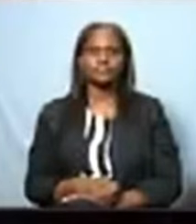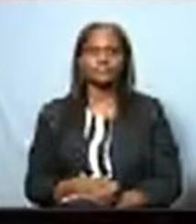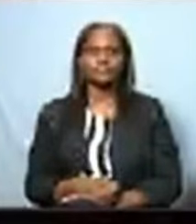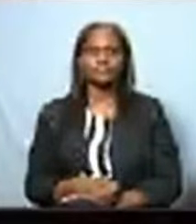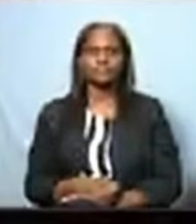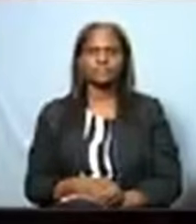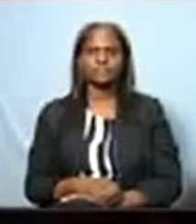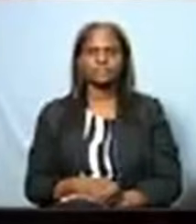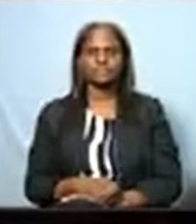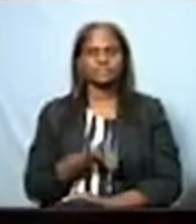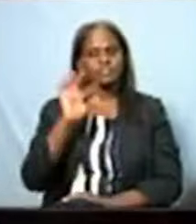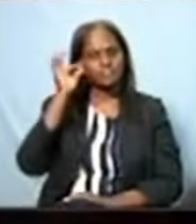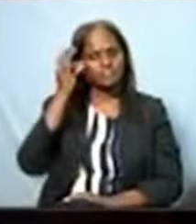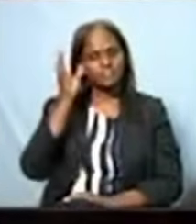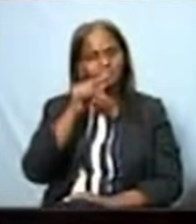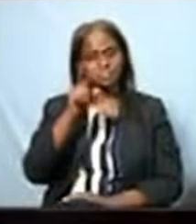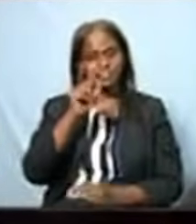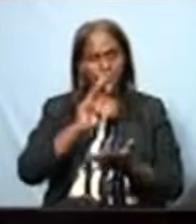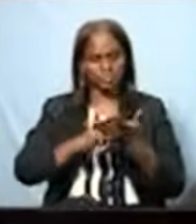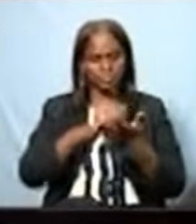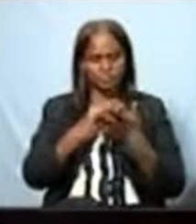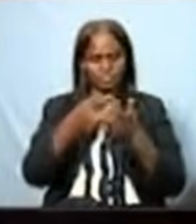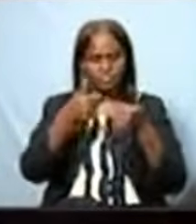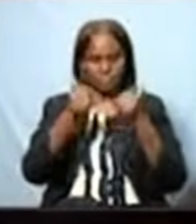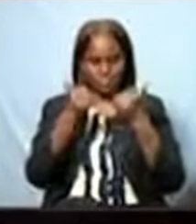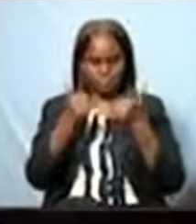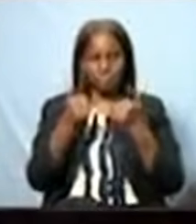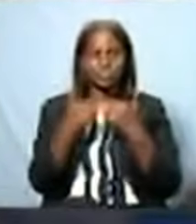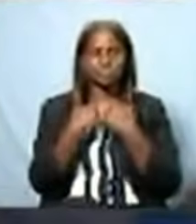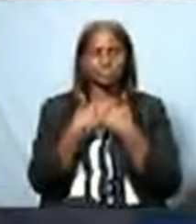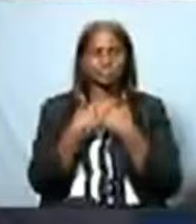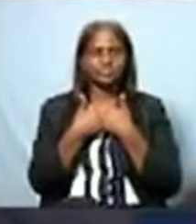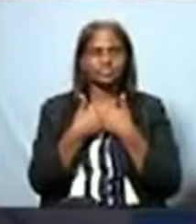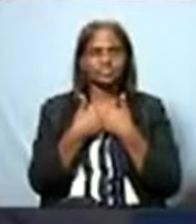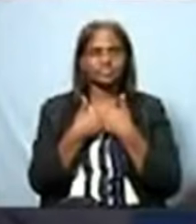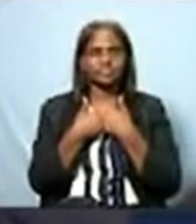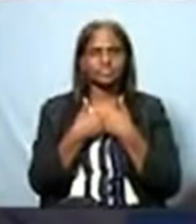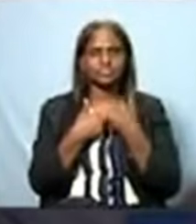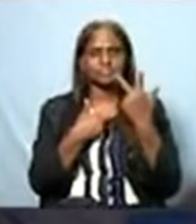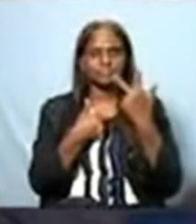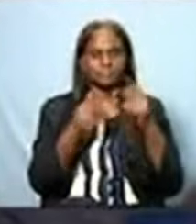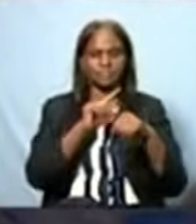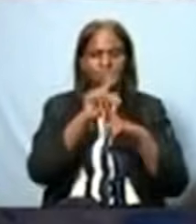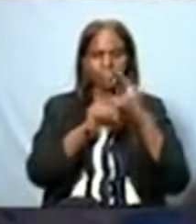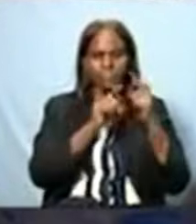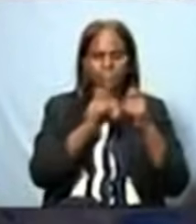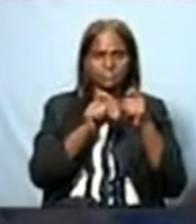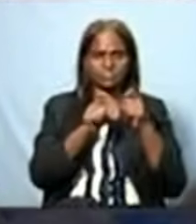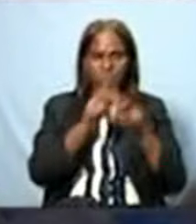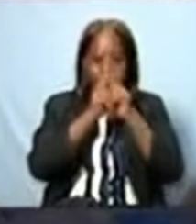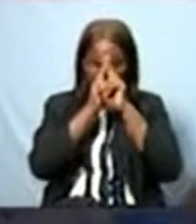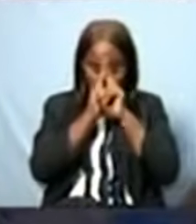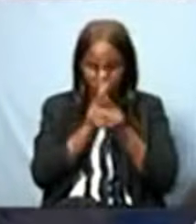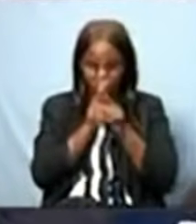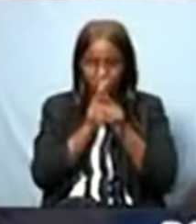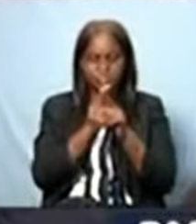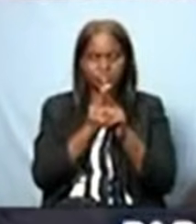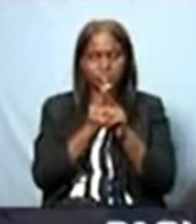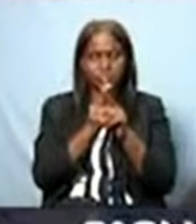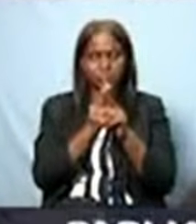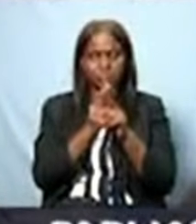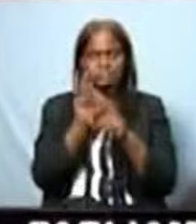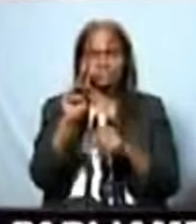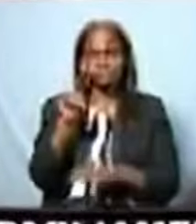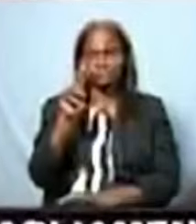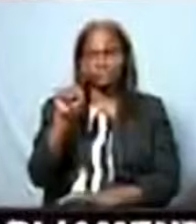Witness, take note. Take note. You are having 3 questions. Honorable